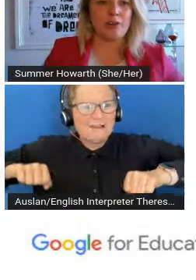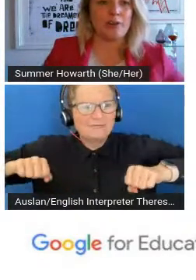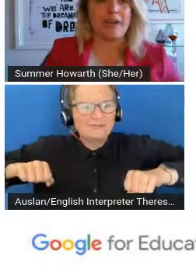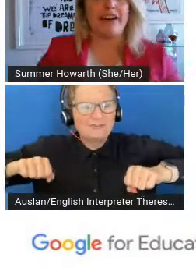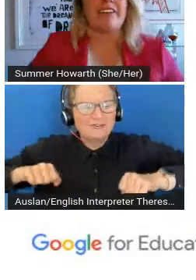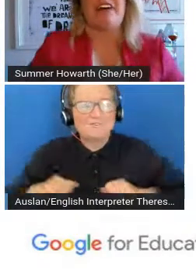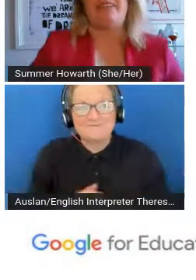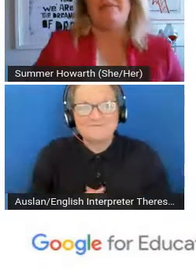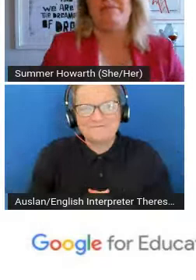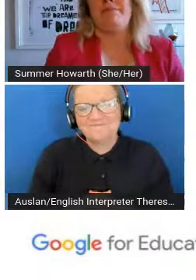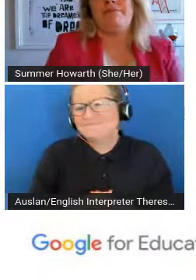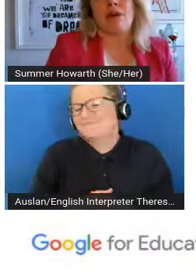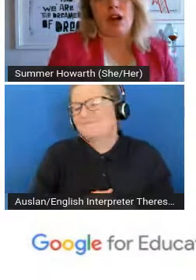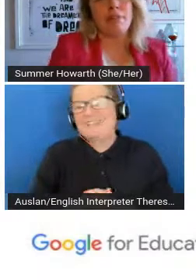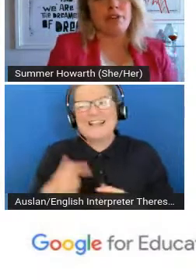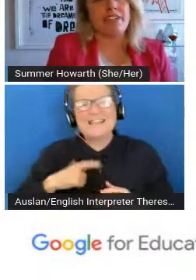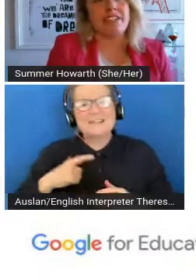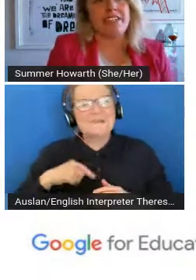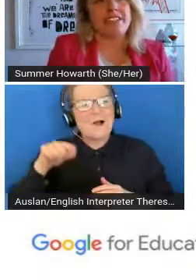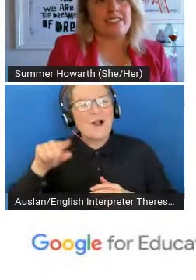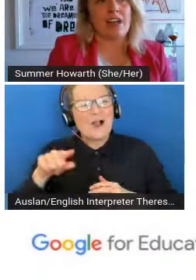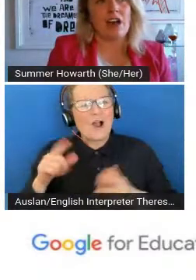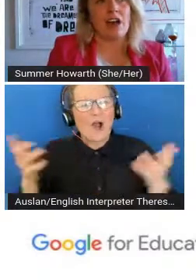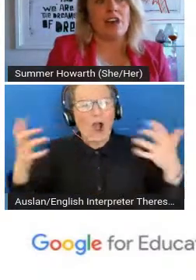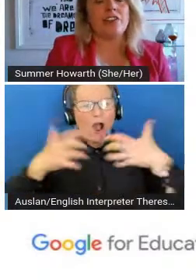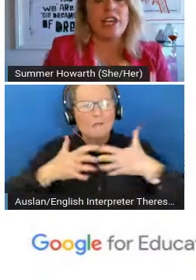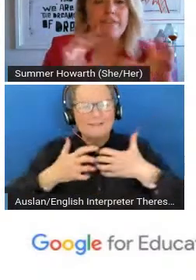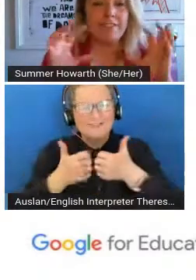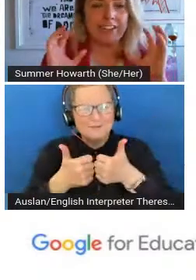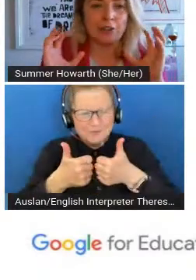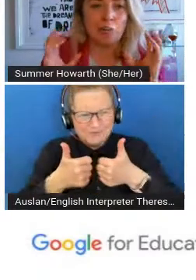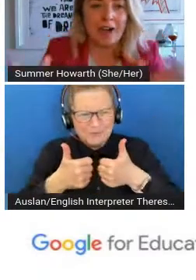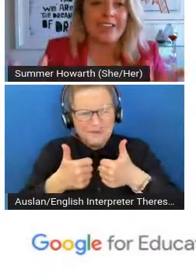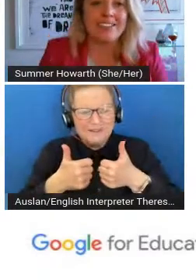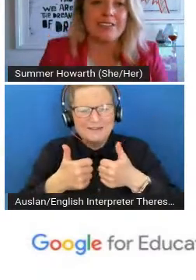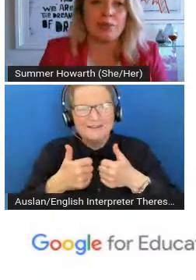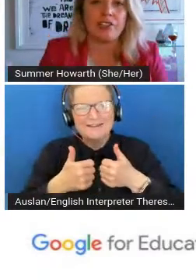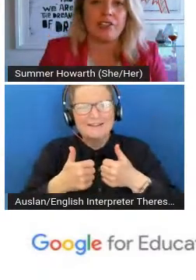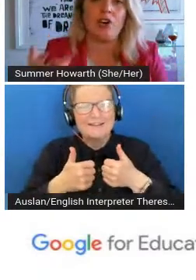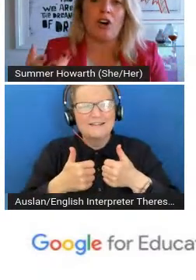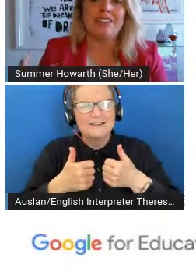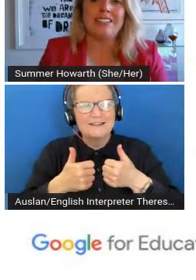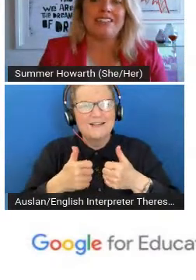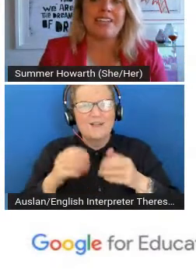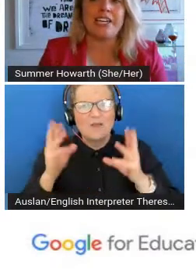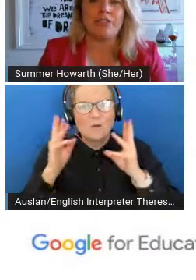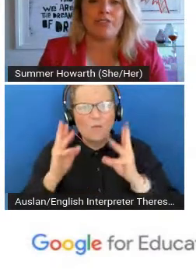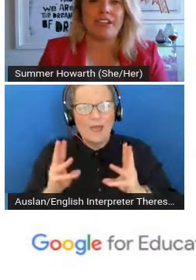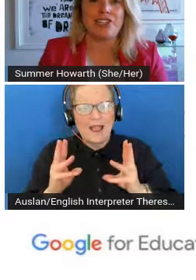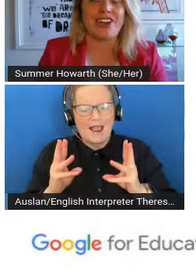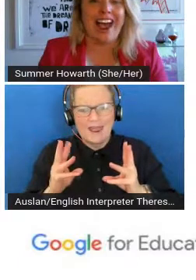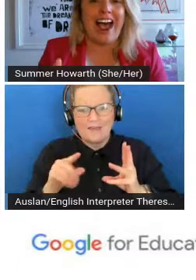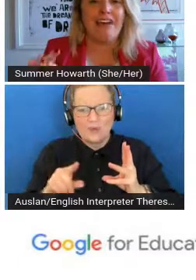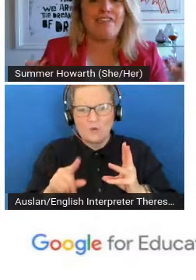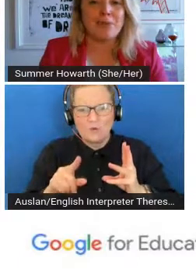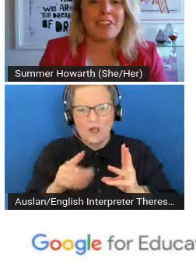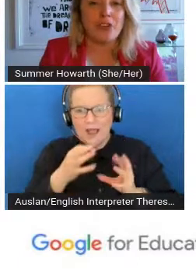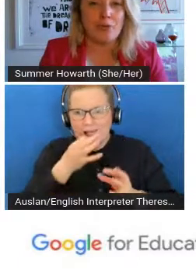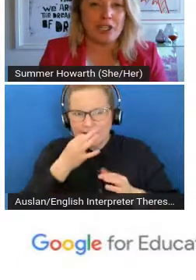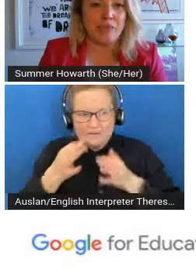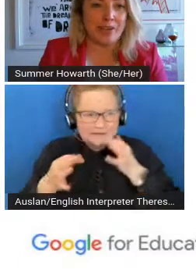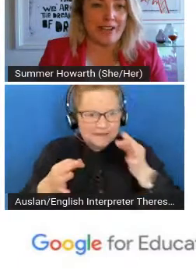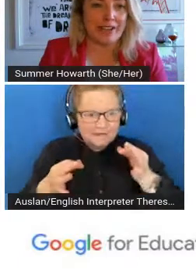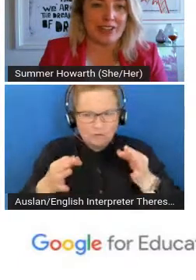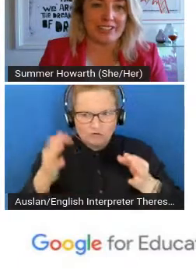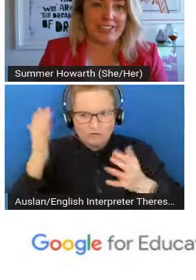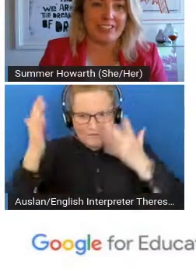so good about hybrid is, in fact, the ways in which you're seeking reflection have to be so